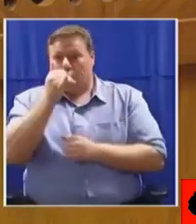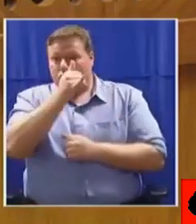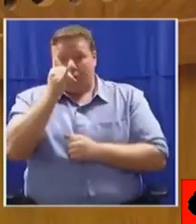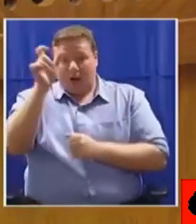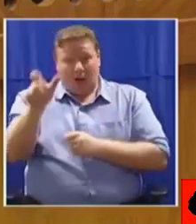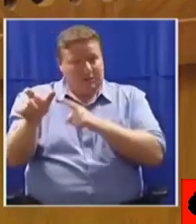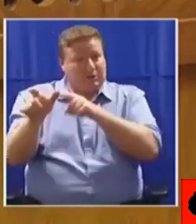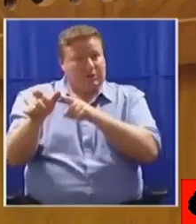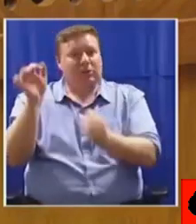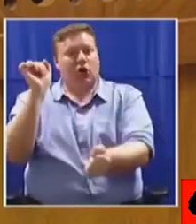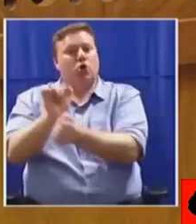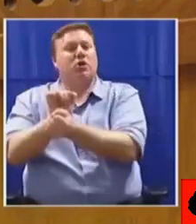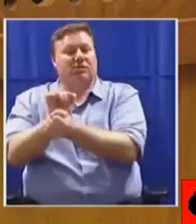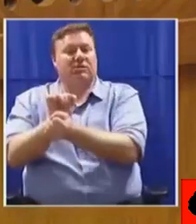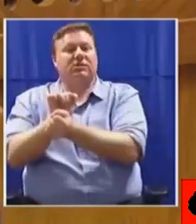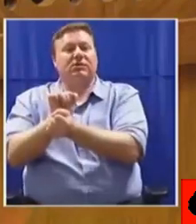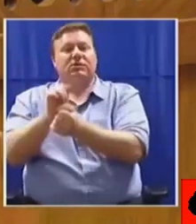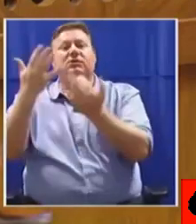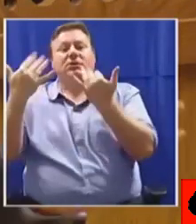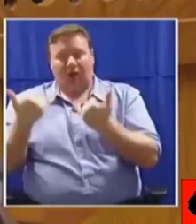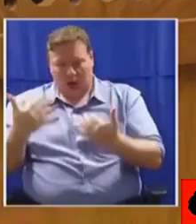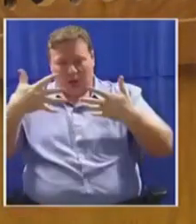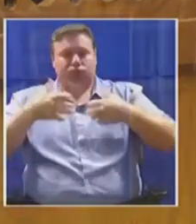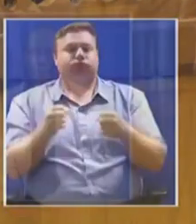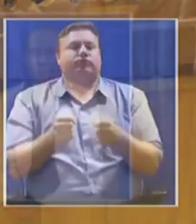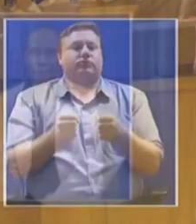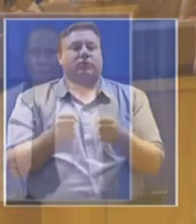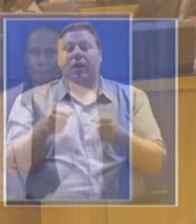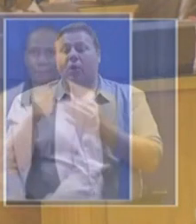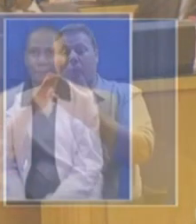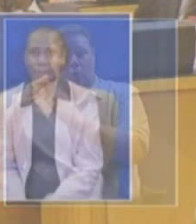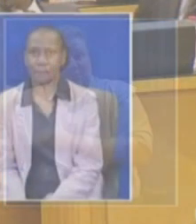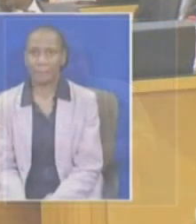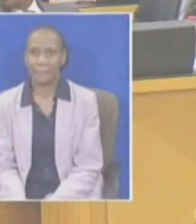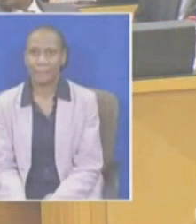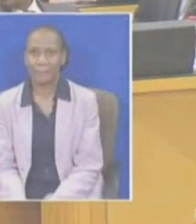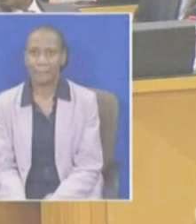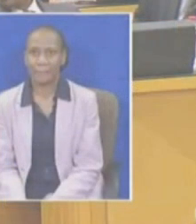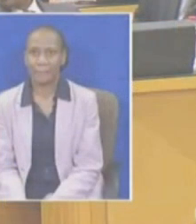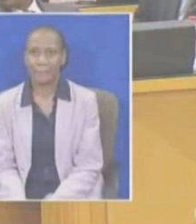arrested, and he's incarcerated, and peace has descended in that community.